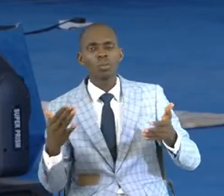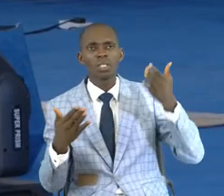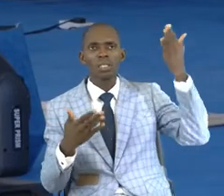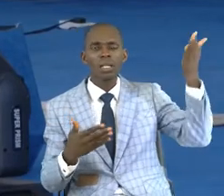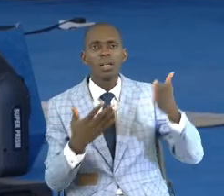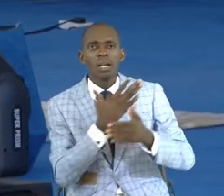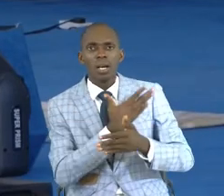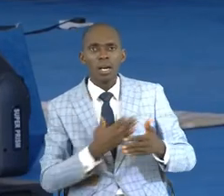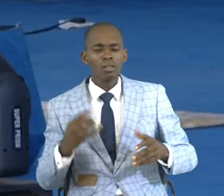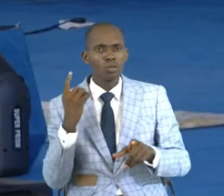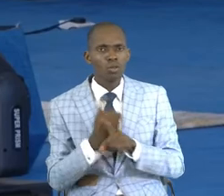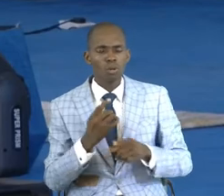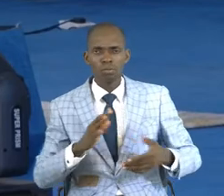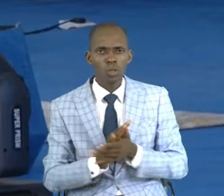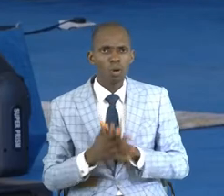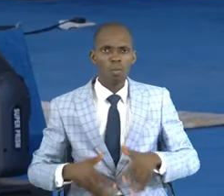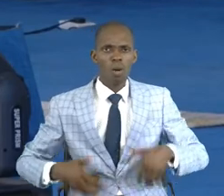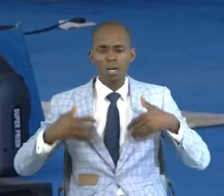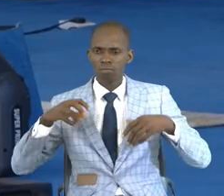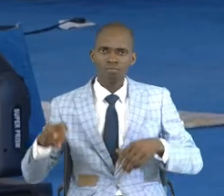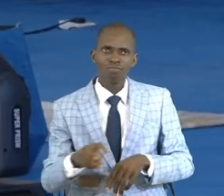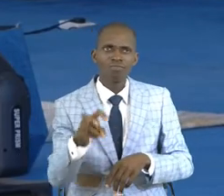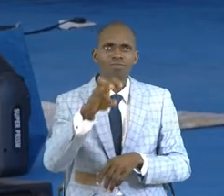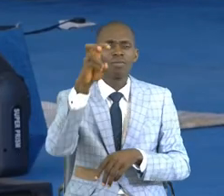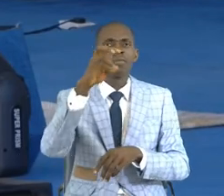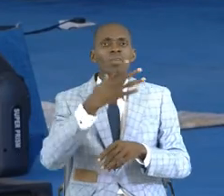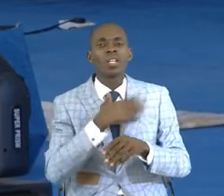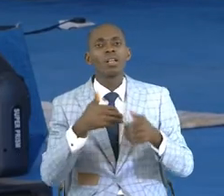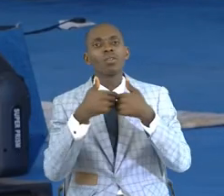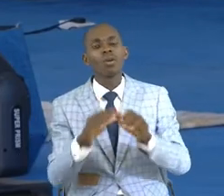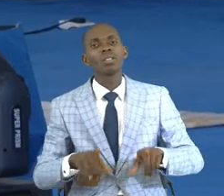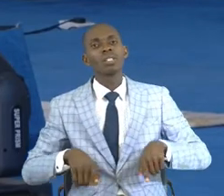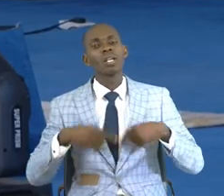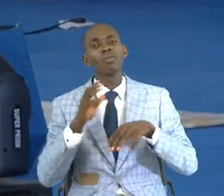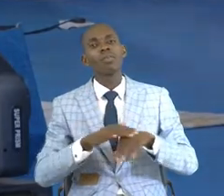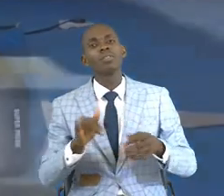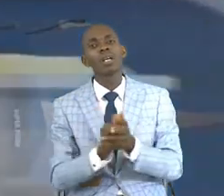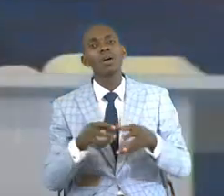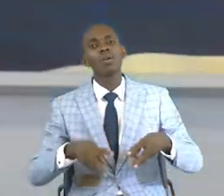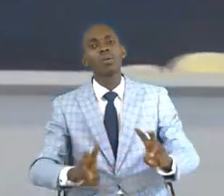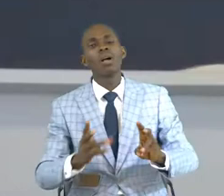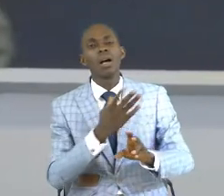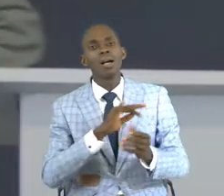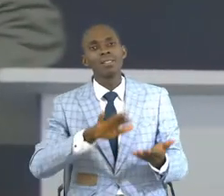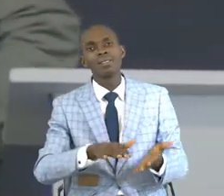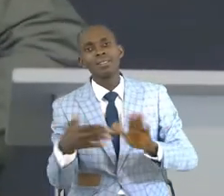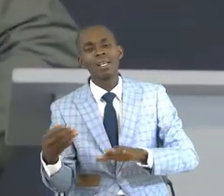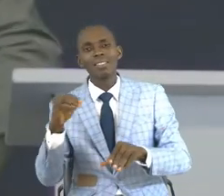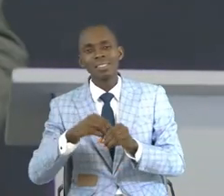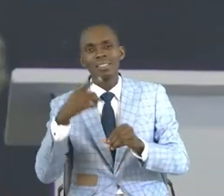they get up and then they travel. And they lose their lives and die in the stage of